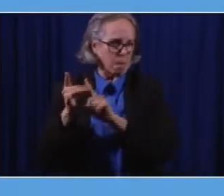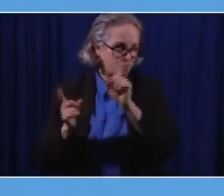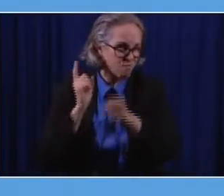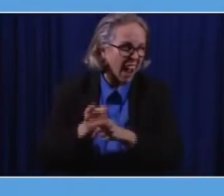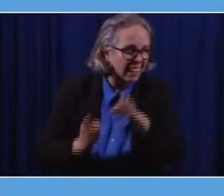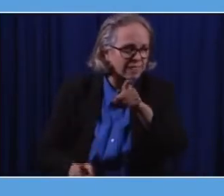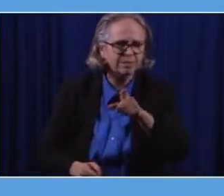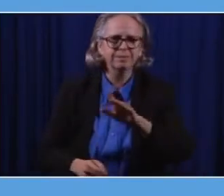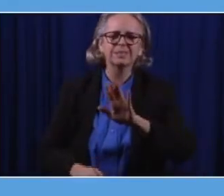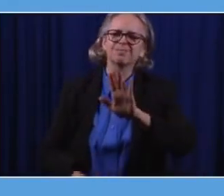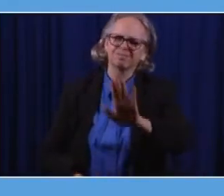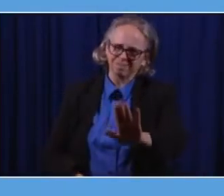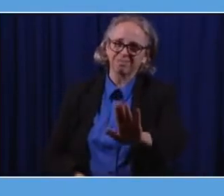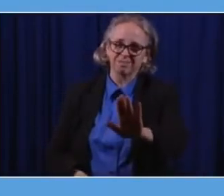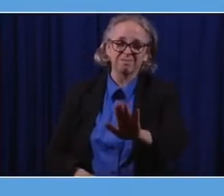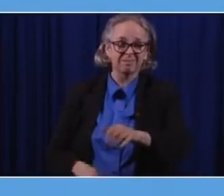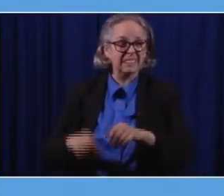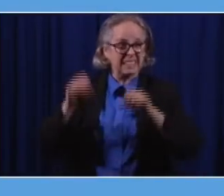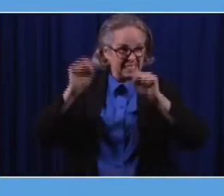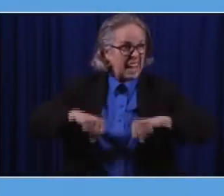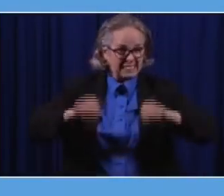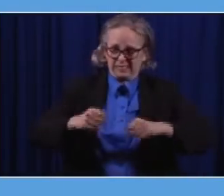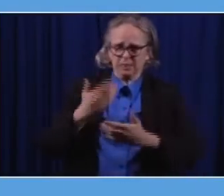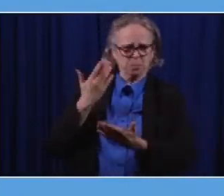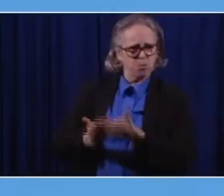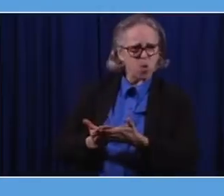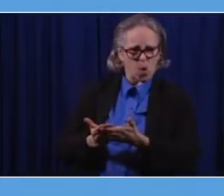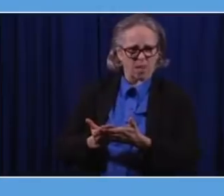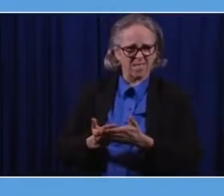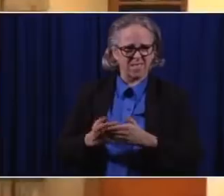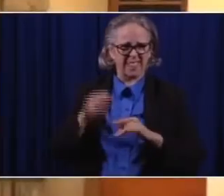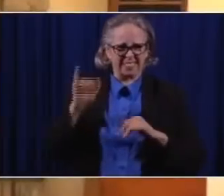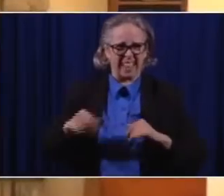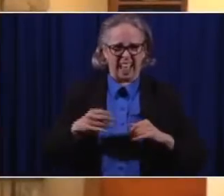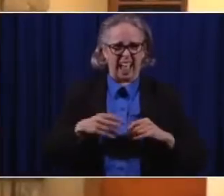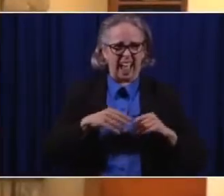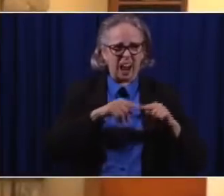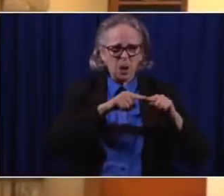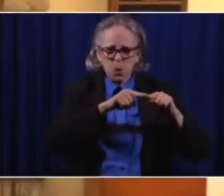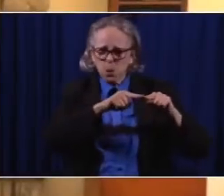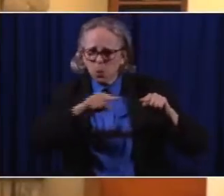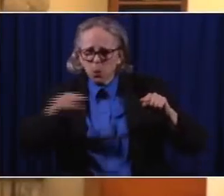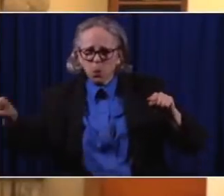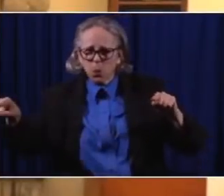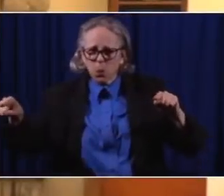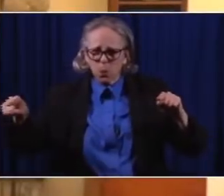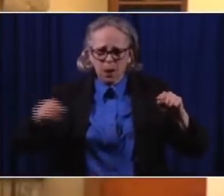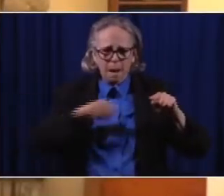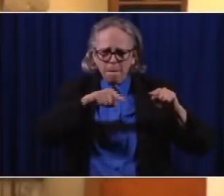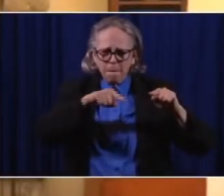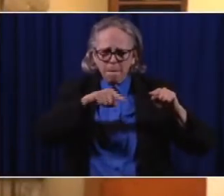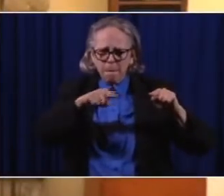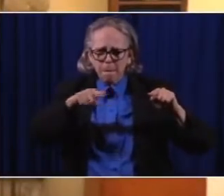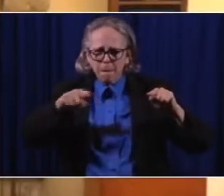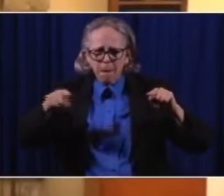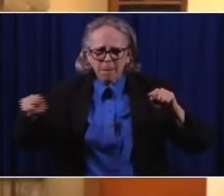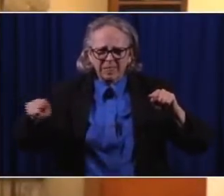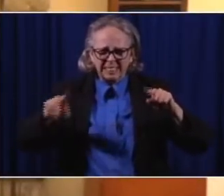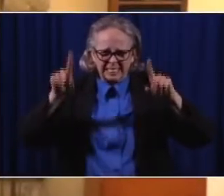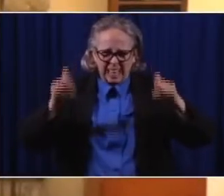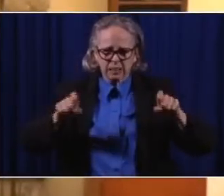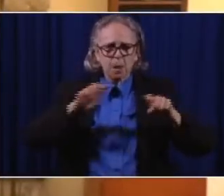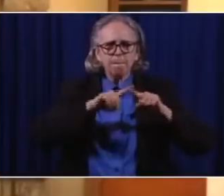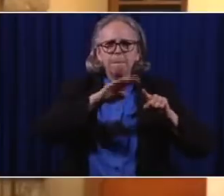increase in testing is here. See what's happened there. This one, however, is